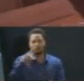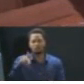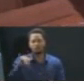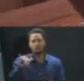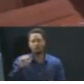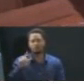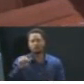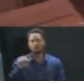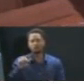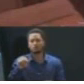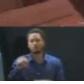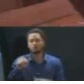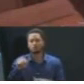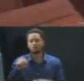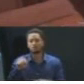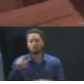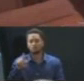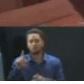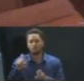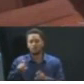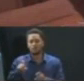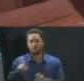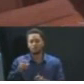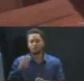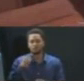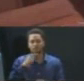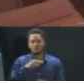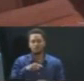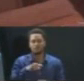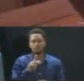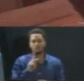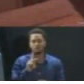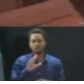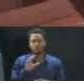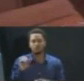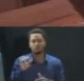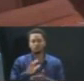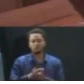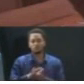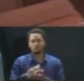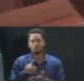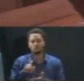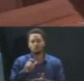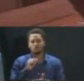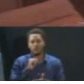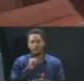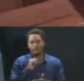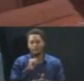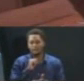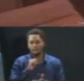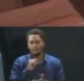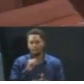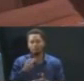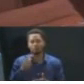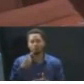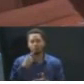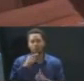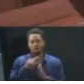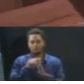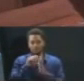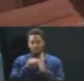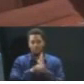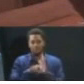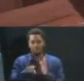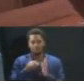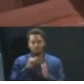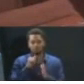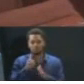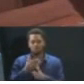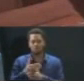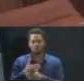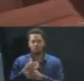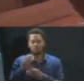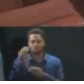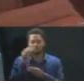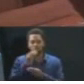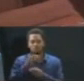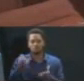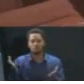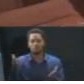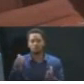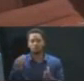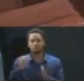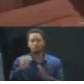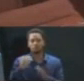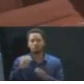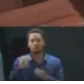Our children should not be guinea pigs for every program and test that comes along. And the fact that the state will not even share any kind of results with the schools or parents